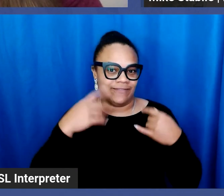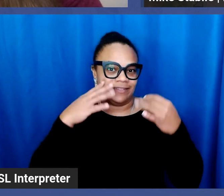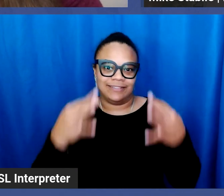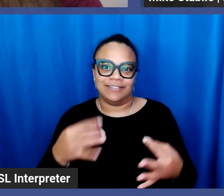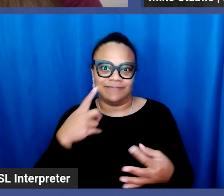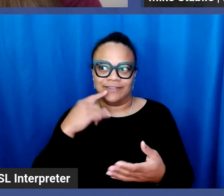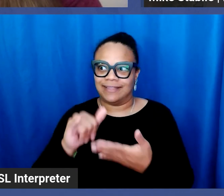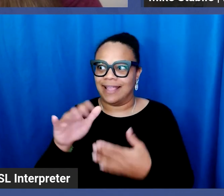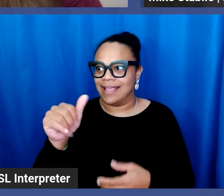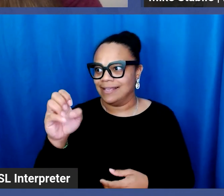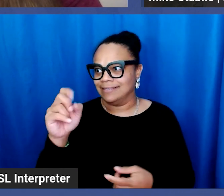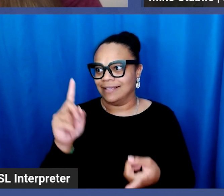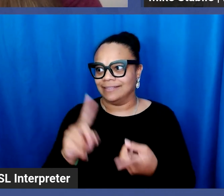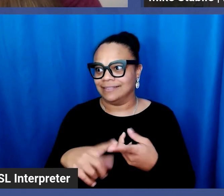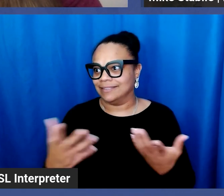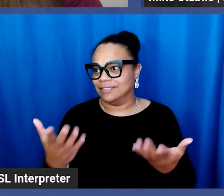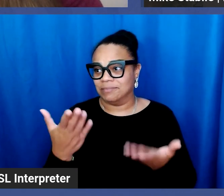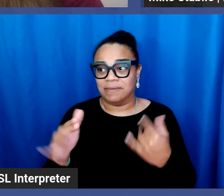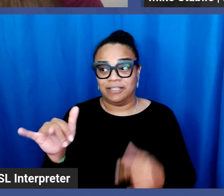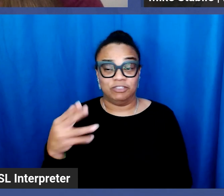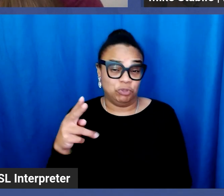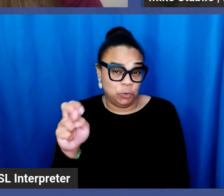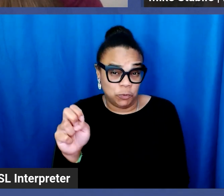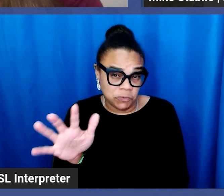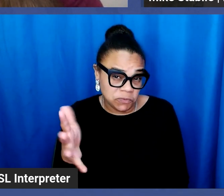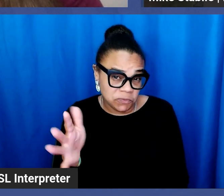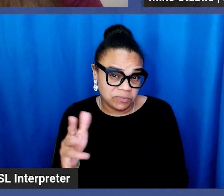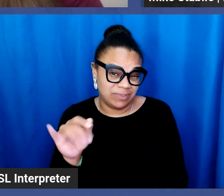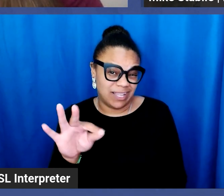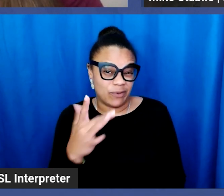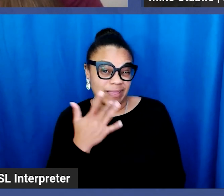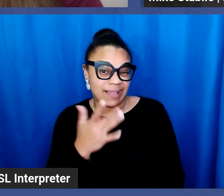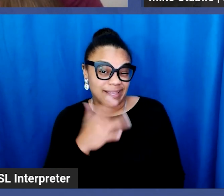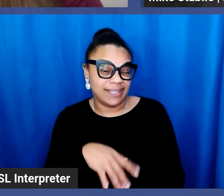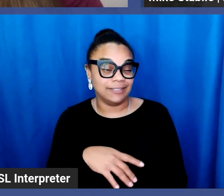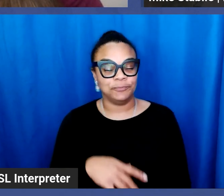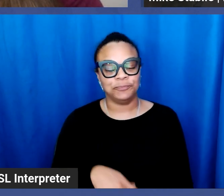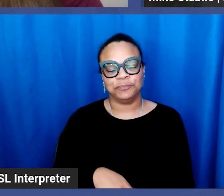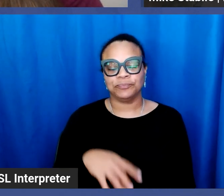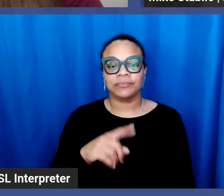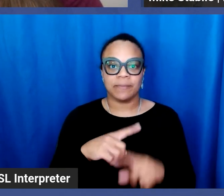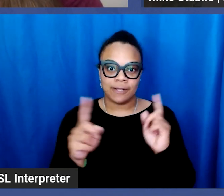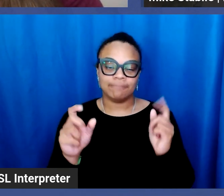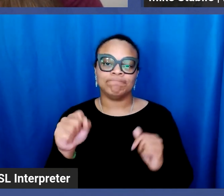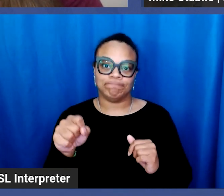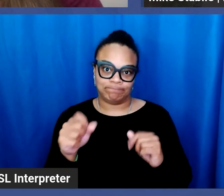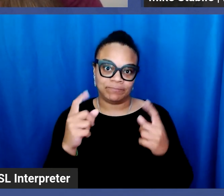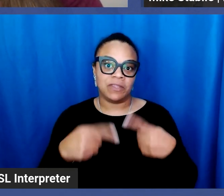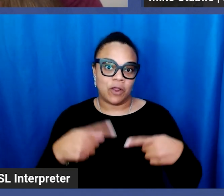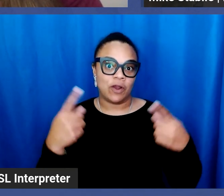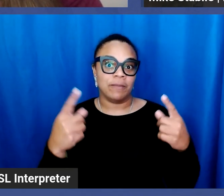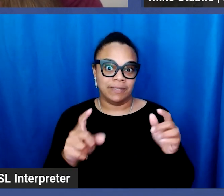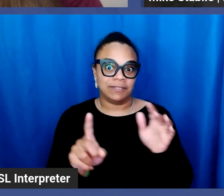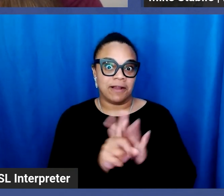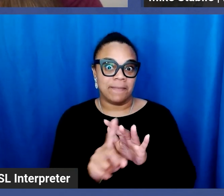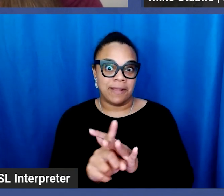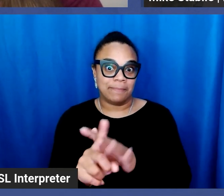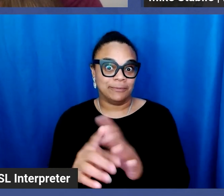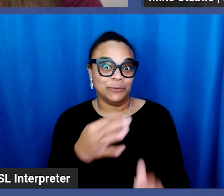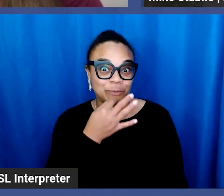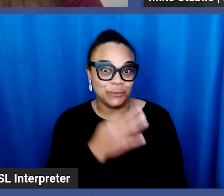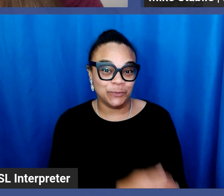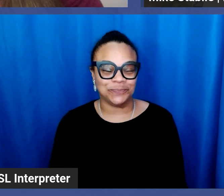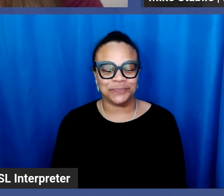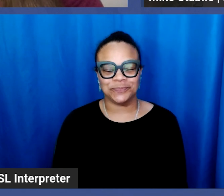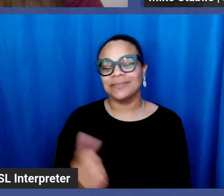that case until probably June, if we're lucky. But yeah, the arguments are coming up really soon.